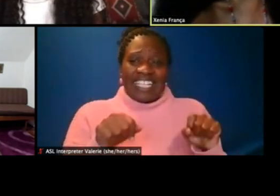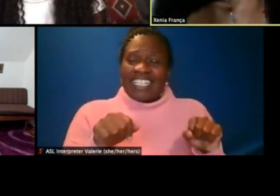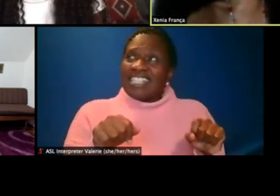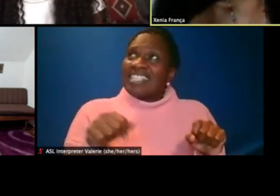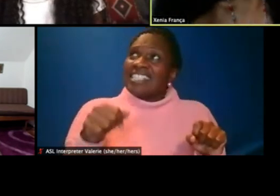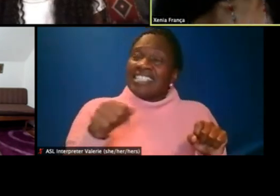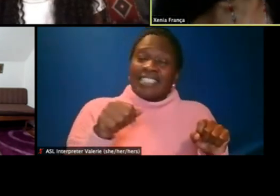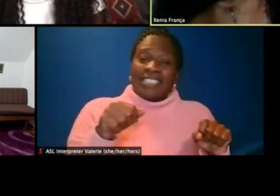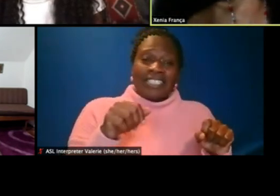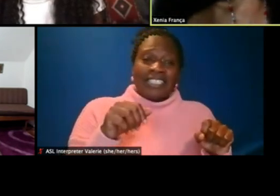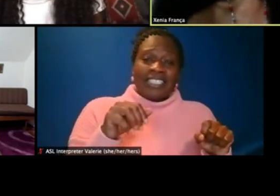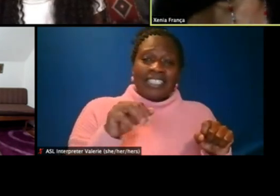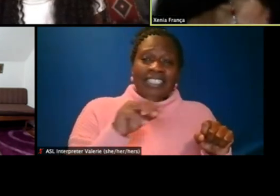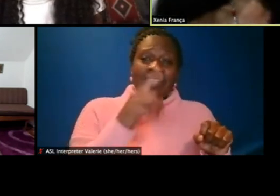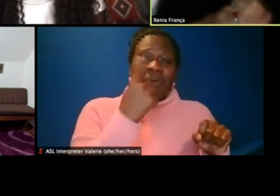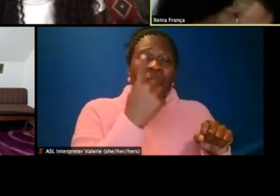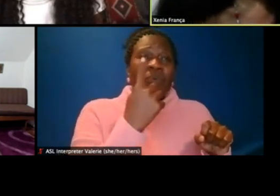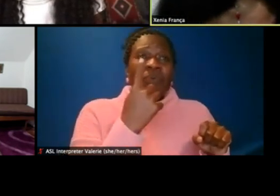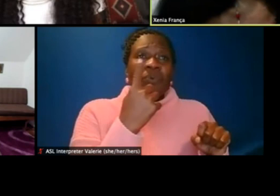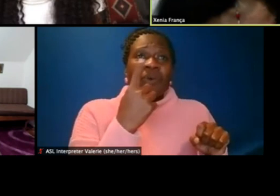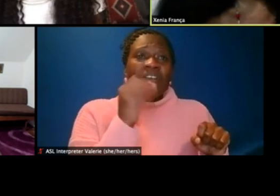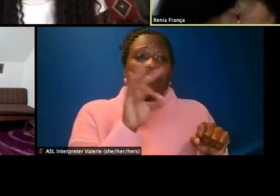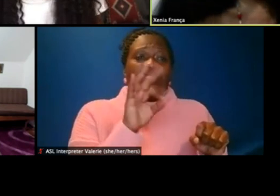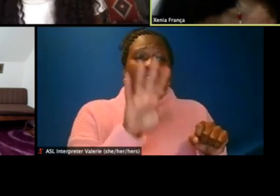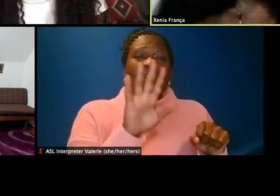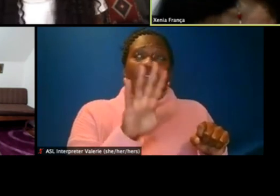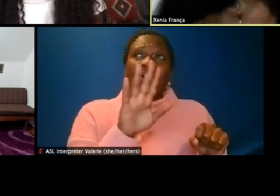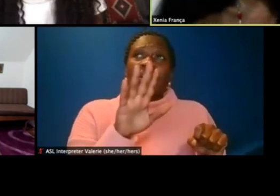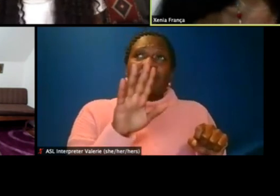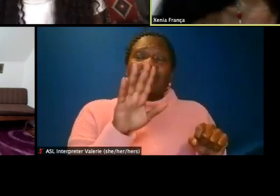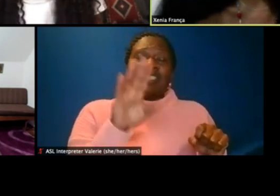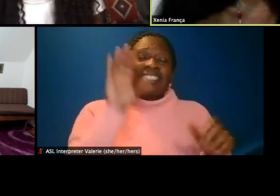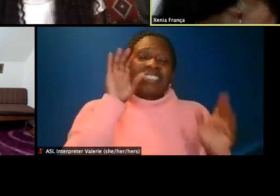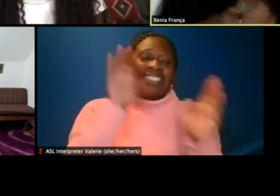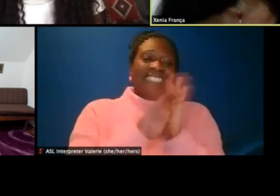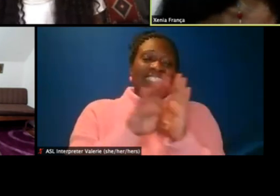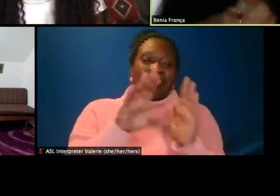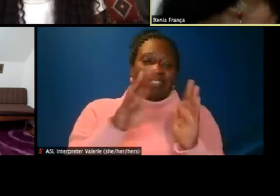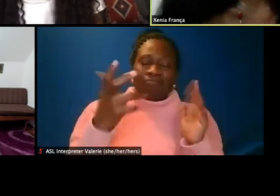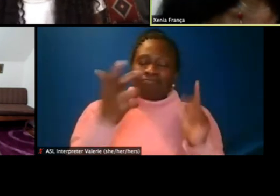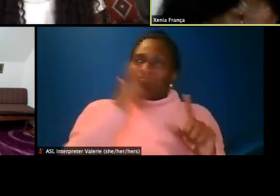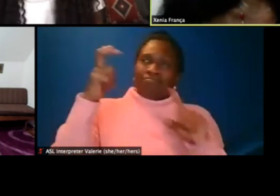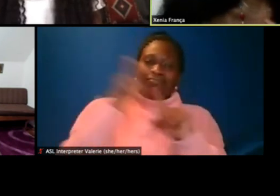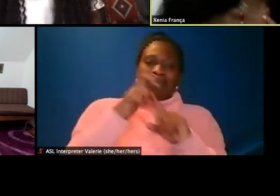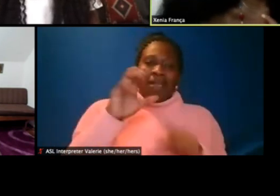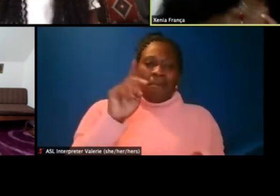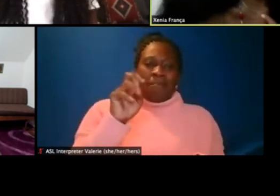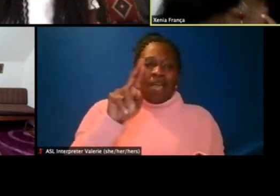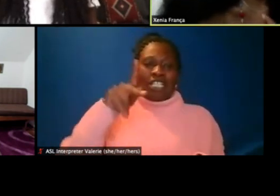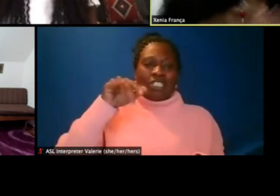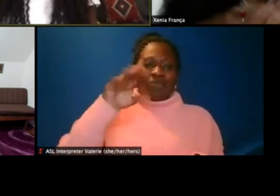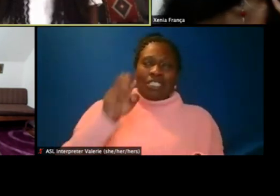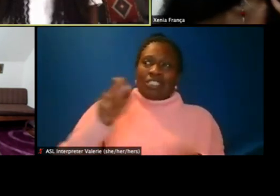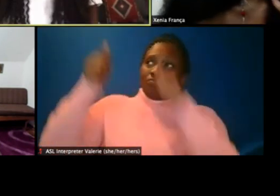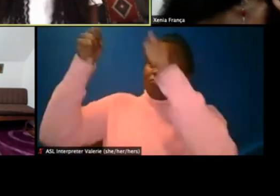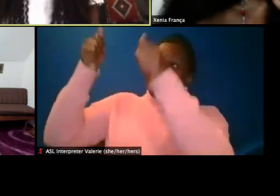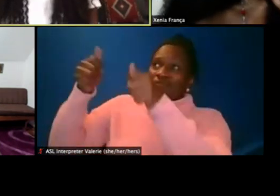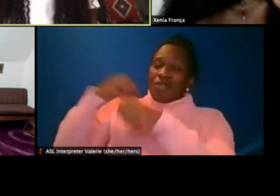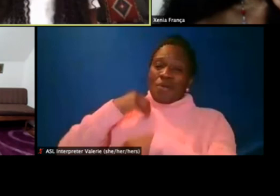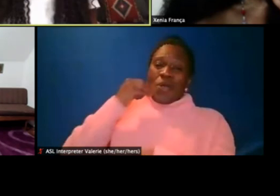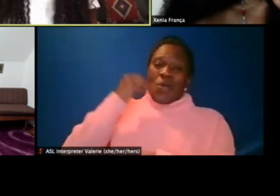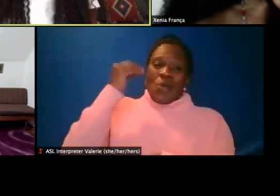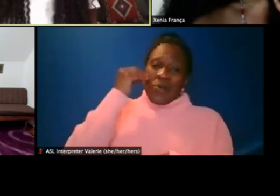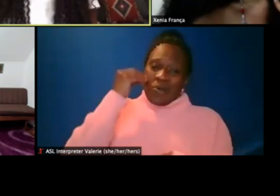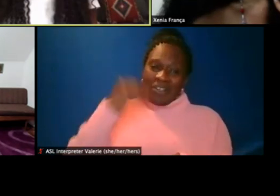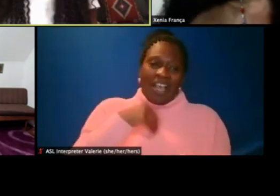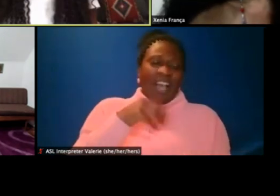I could have one obra de arte masterpiece, your masterpiece in my home. I